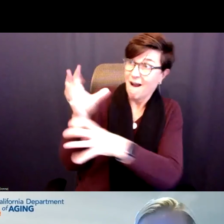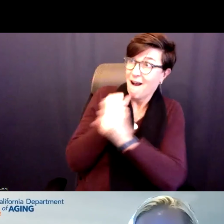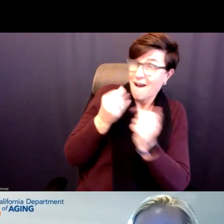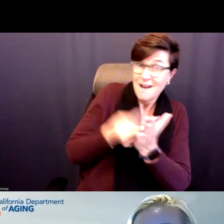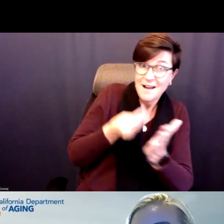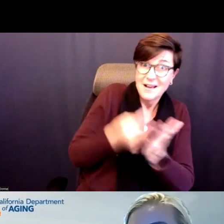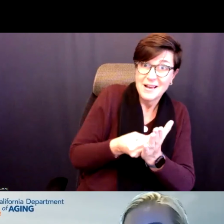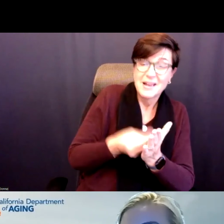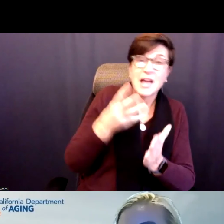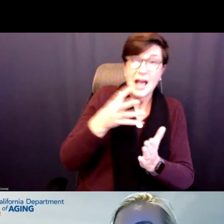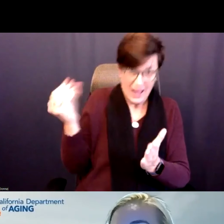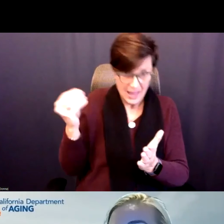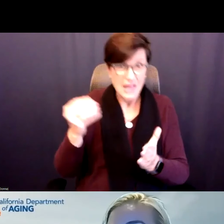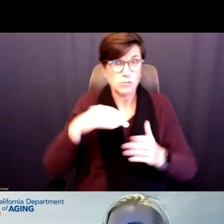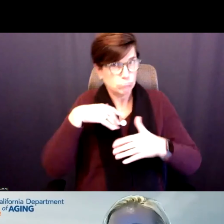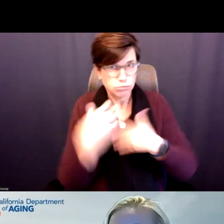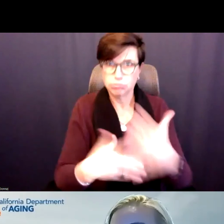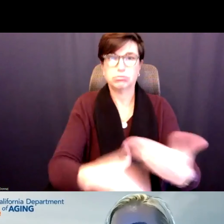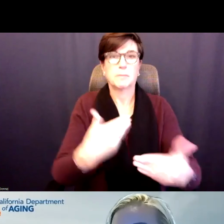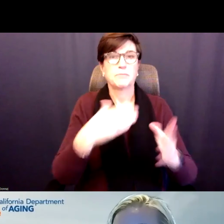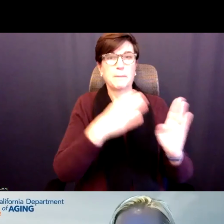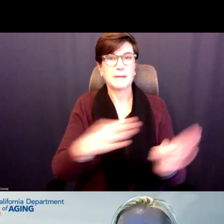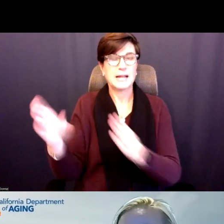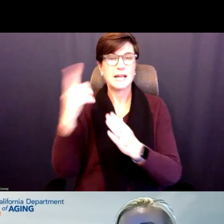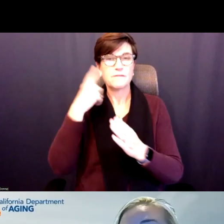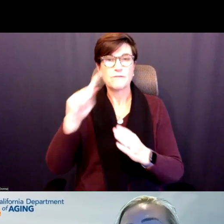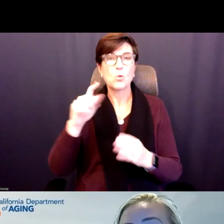friendly action plan.